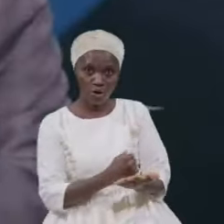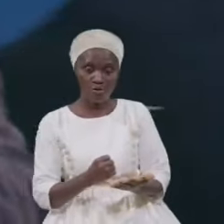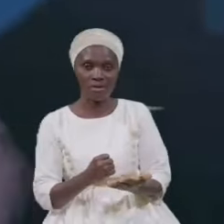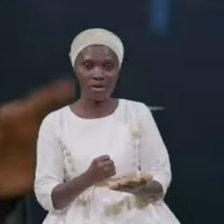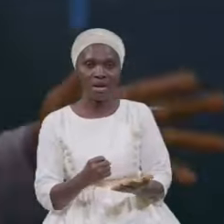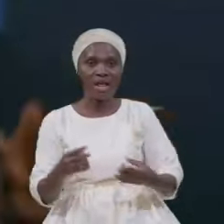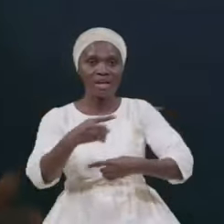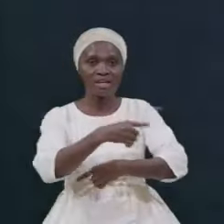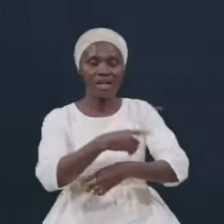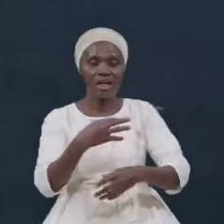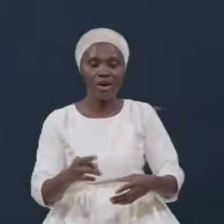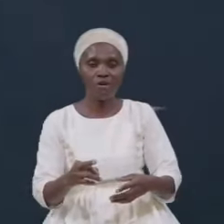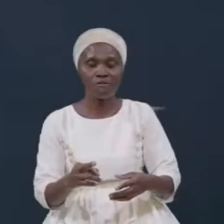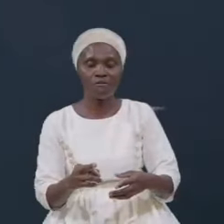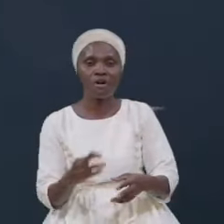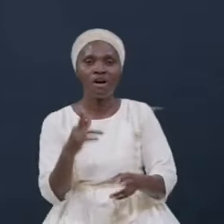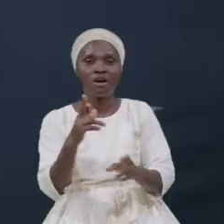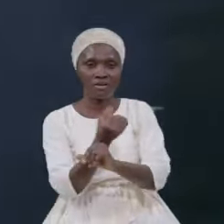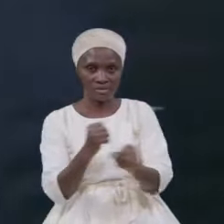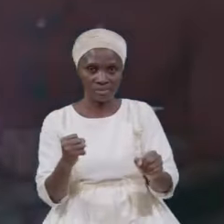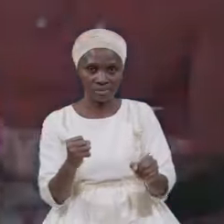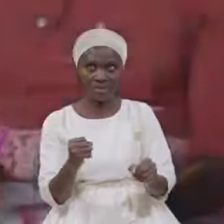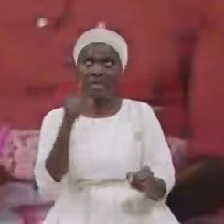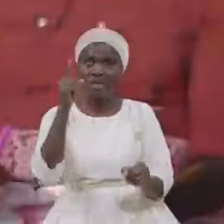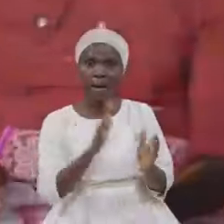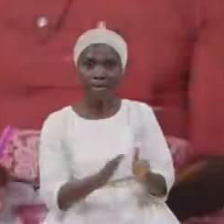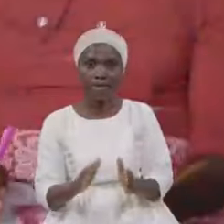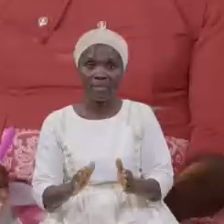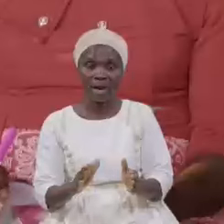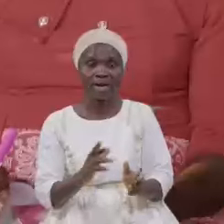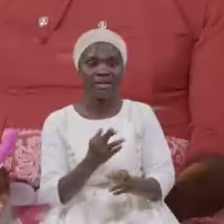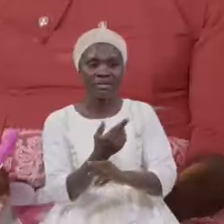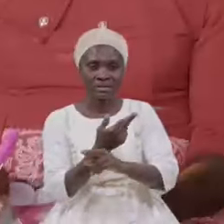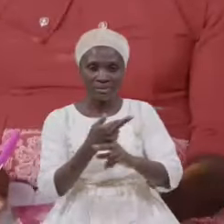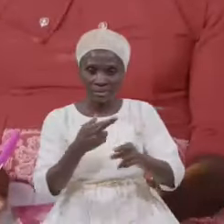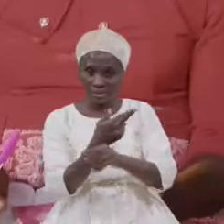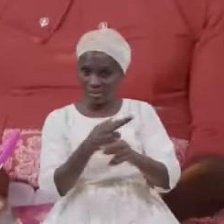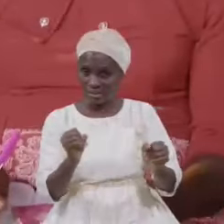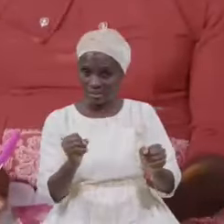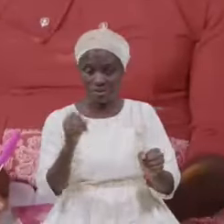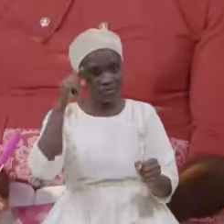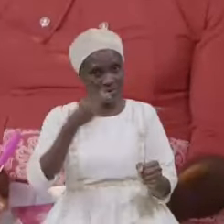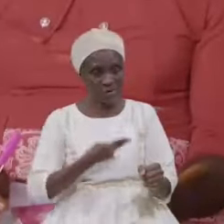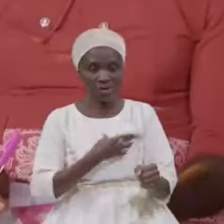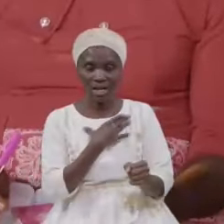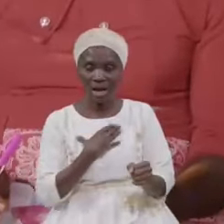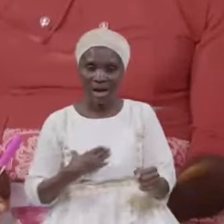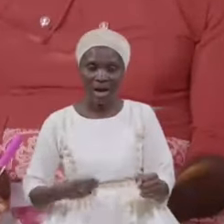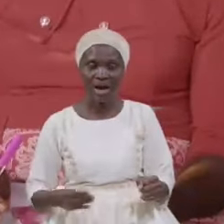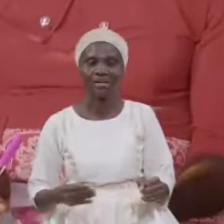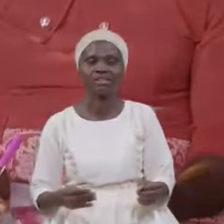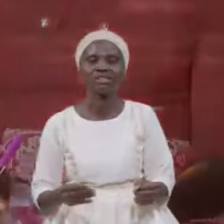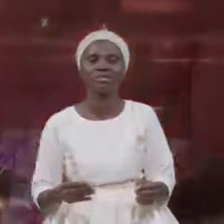He planned reconciliation for us. There is the day of redemption. But you know, for some